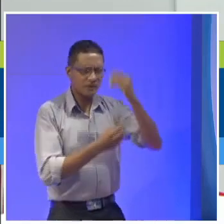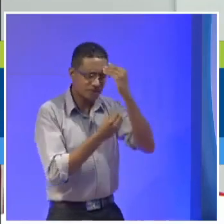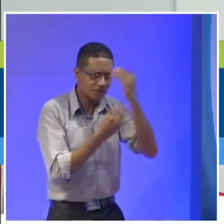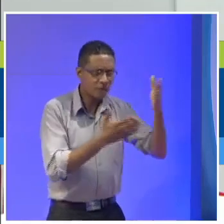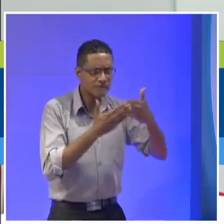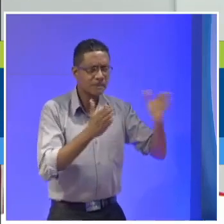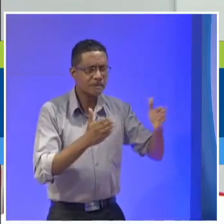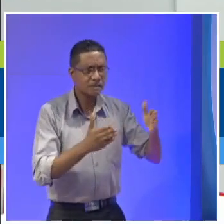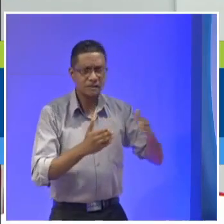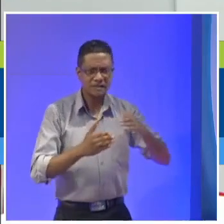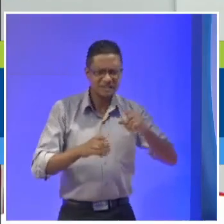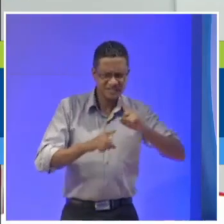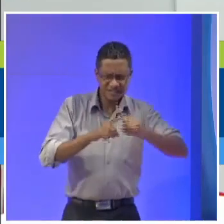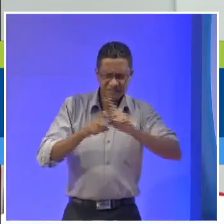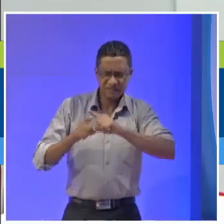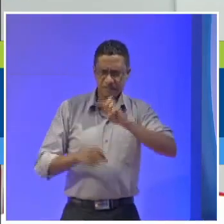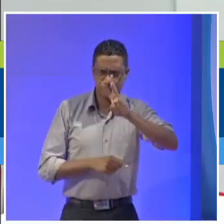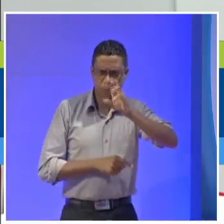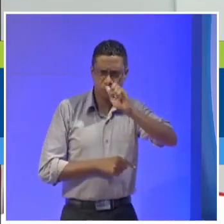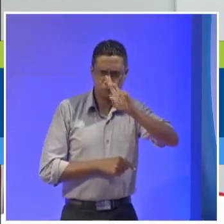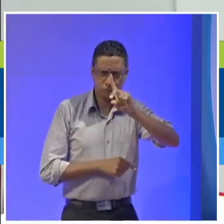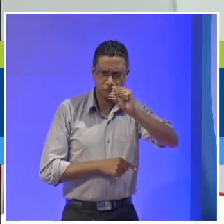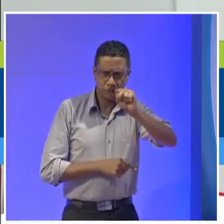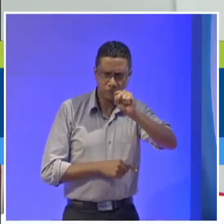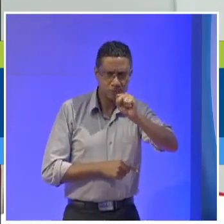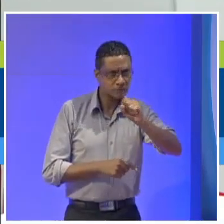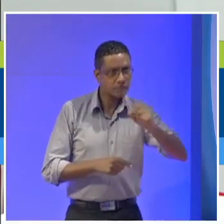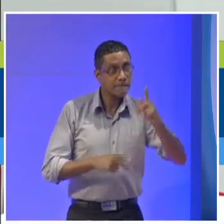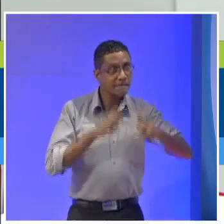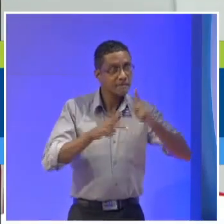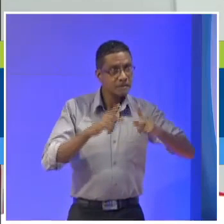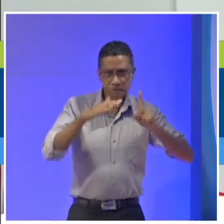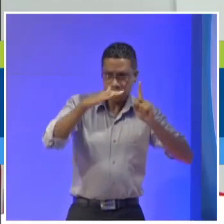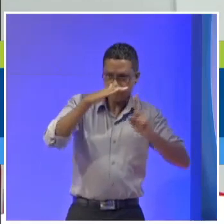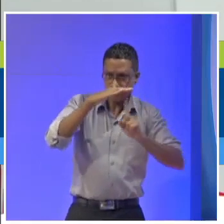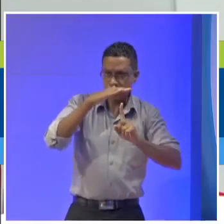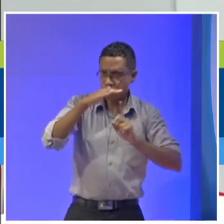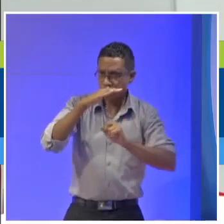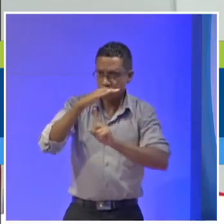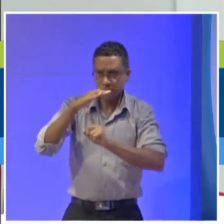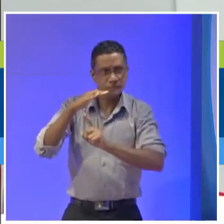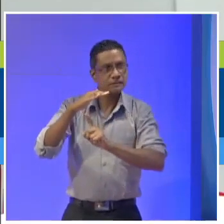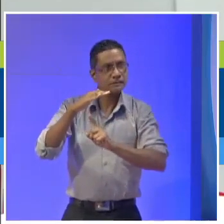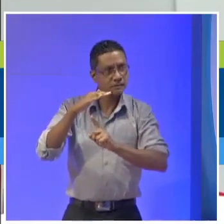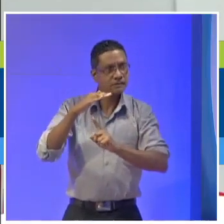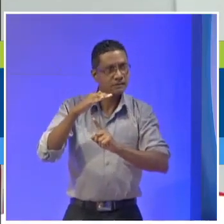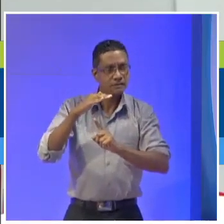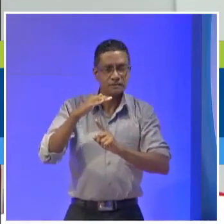different wards throughout the pandemic within the non-parallel system, and that has been